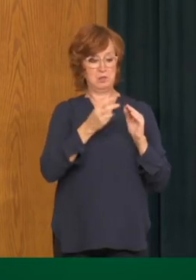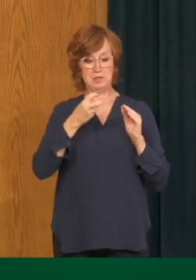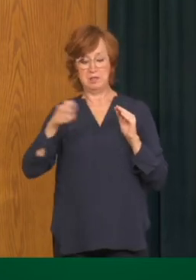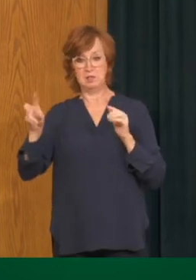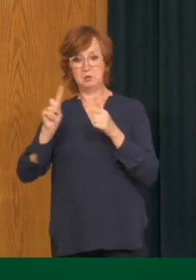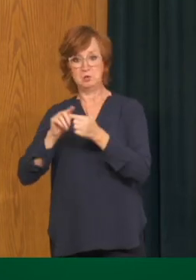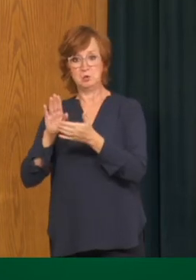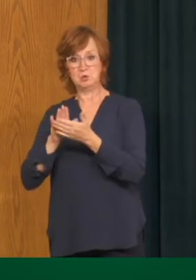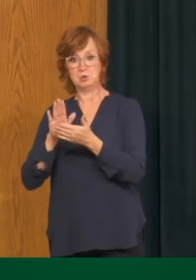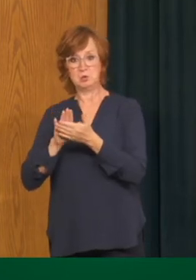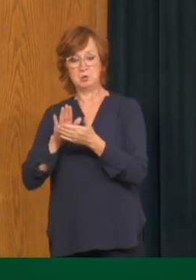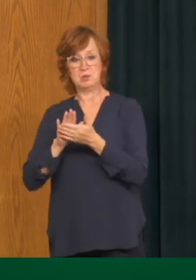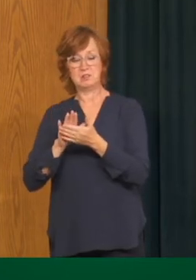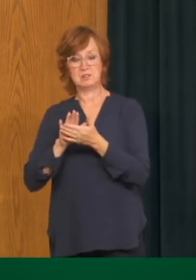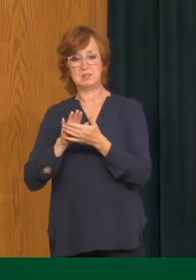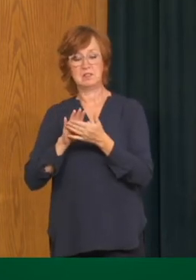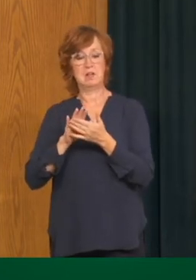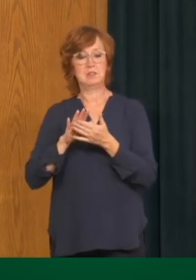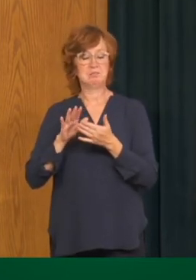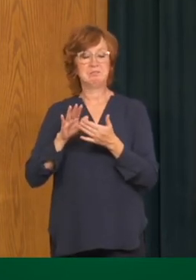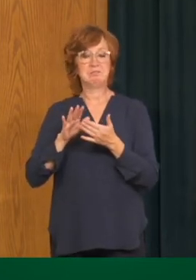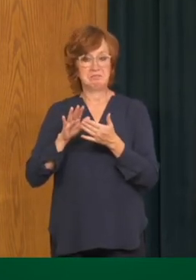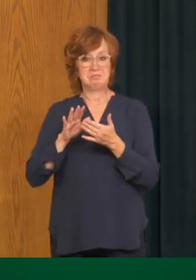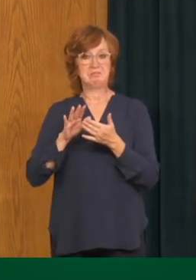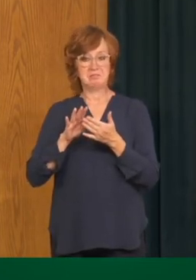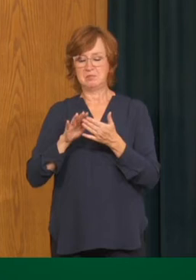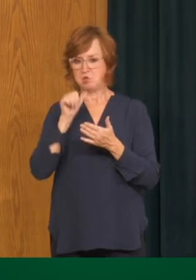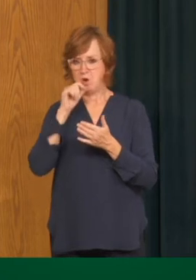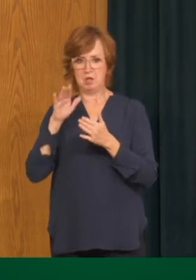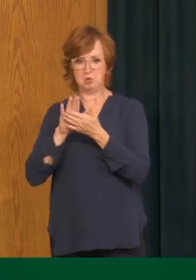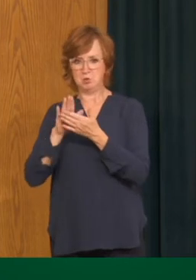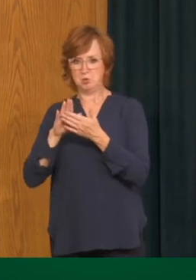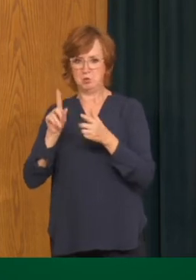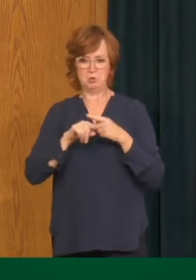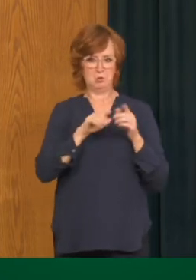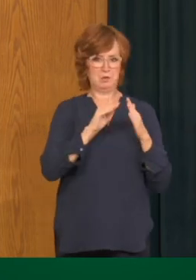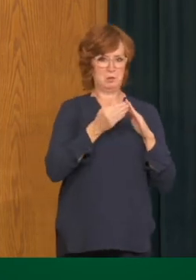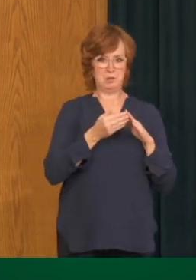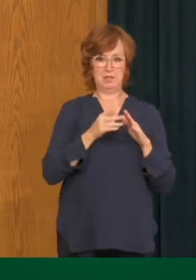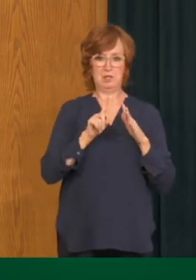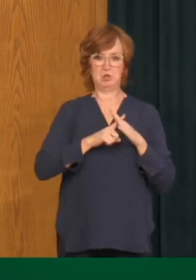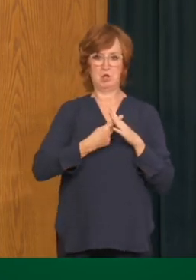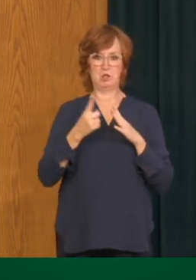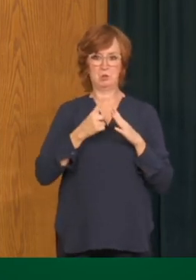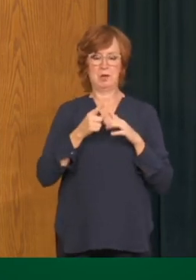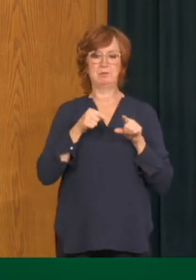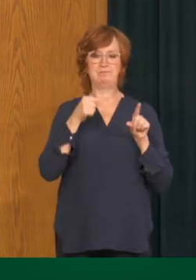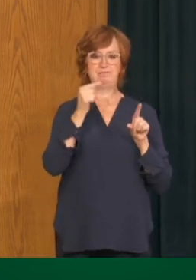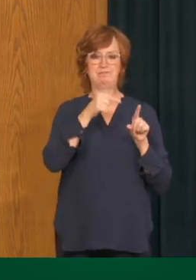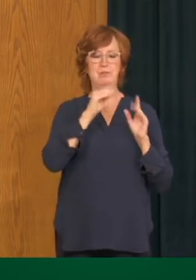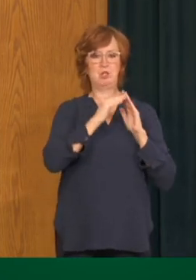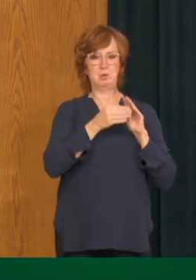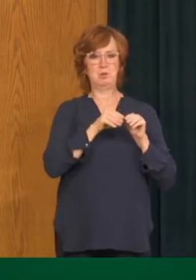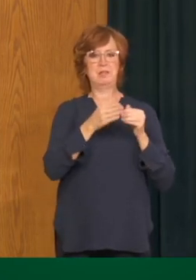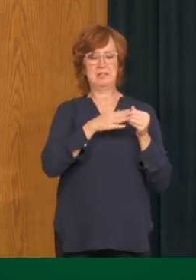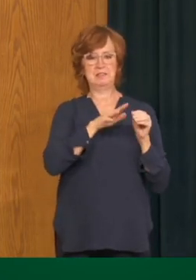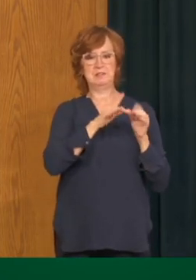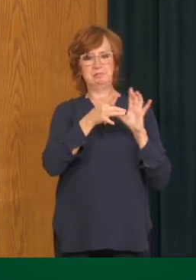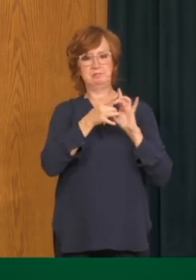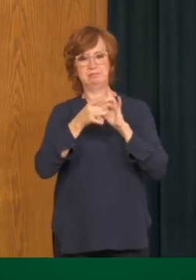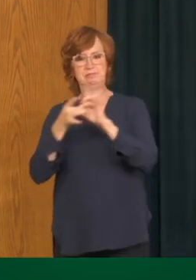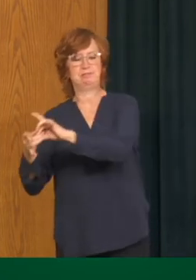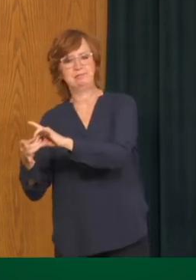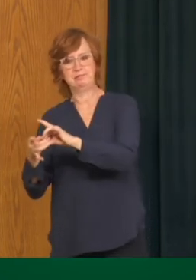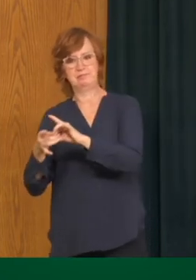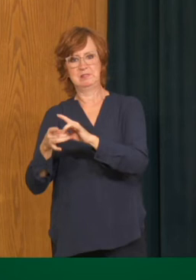transmission can impact schools to some degree. So I think we need to understand that concept, that the most important thing we have to do is keep